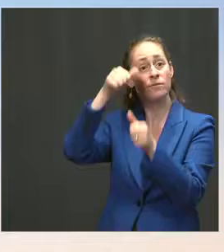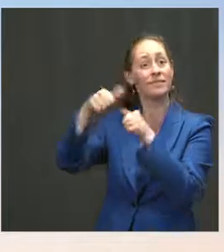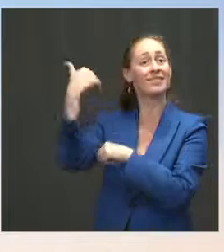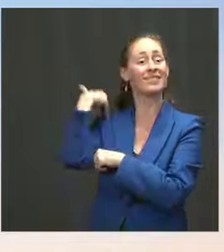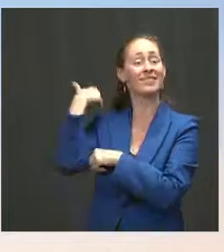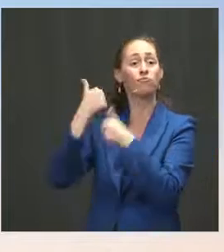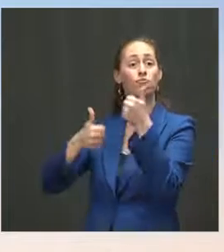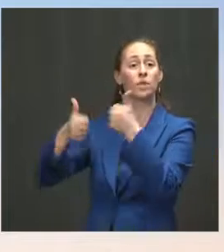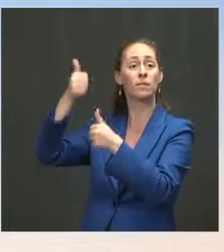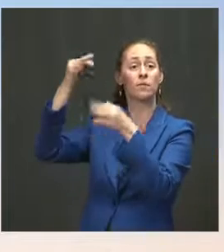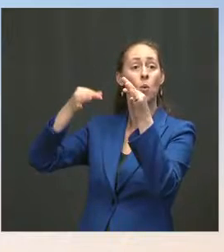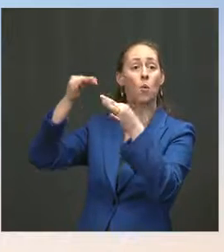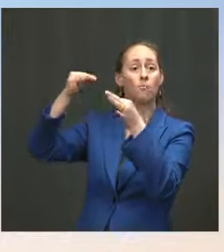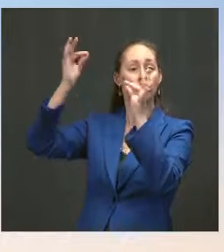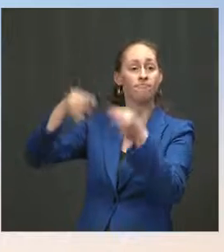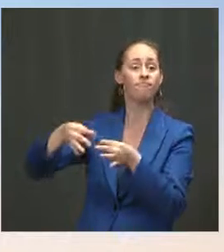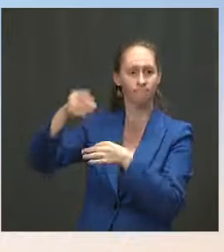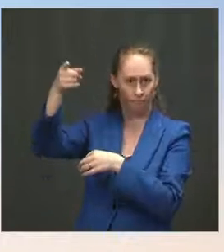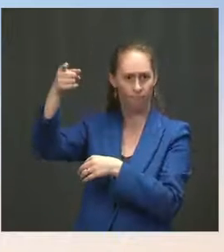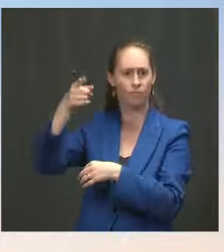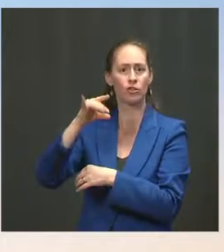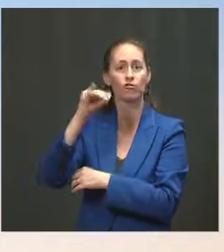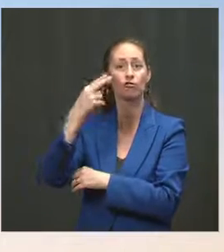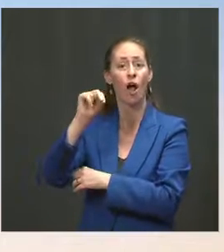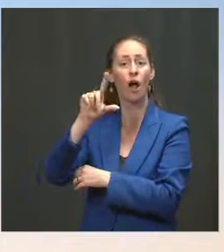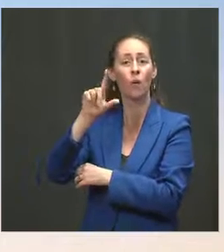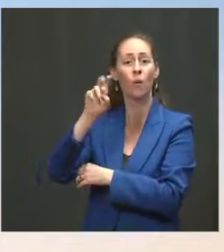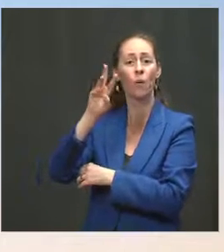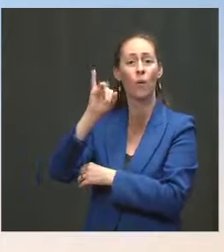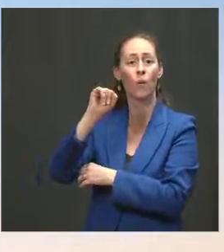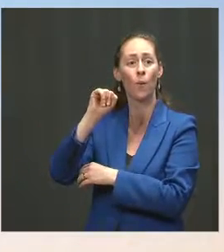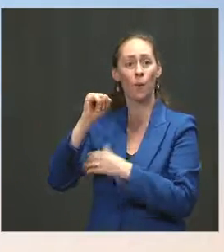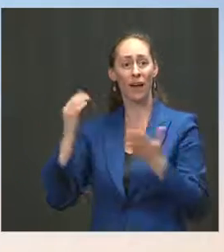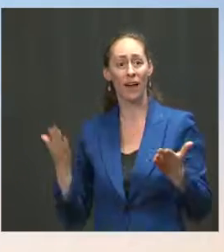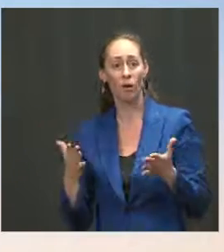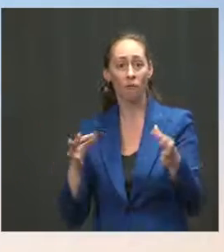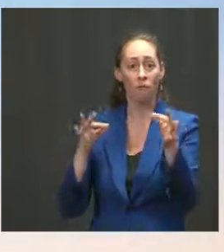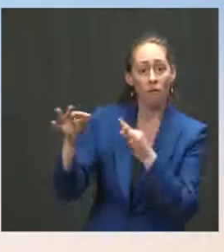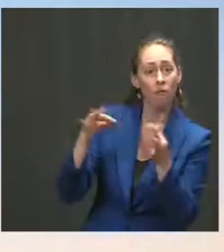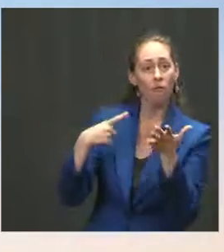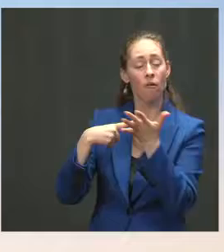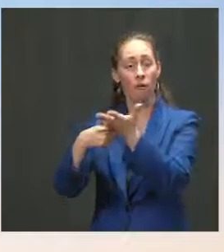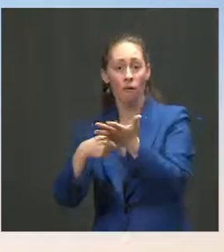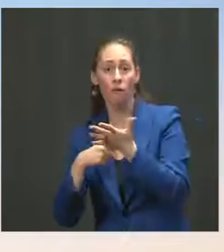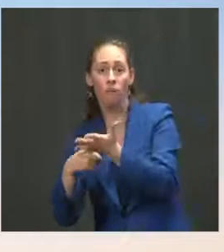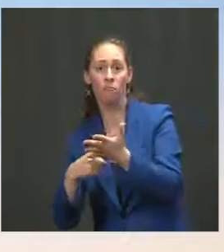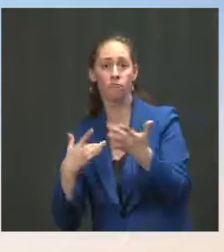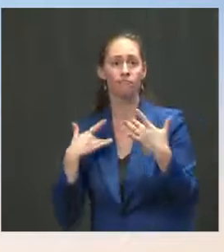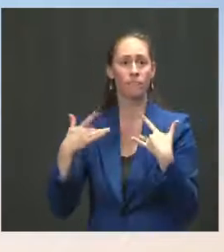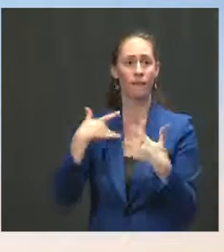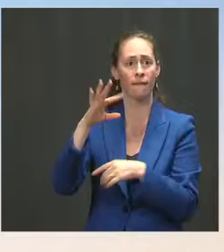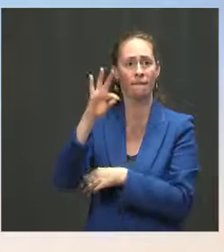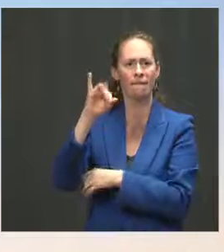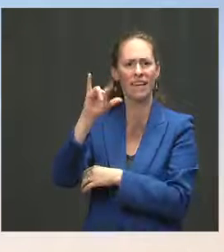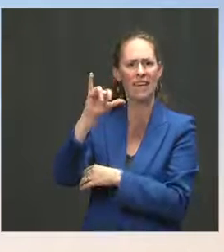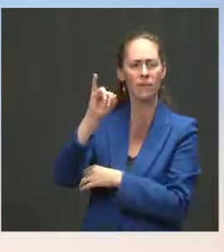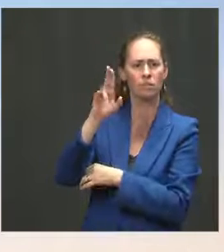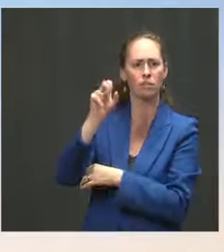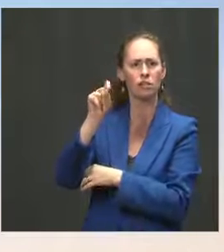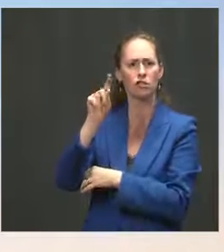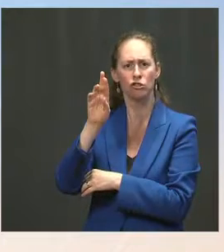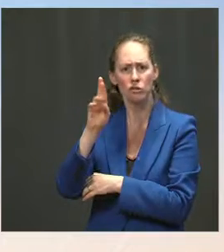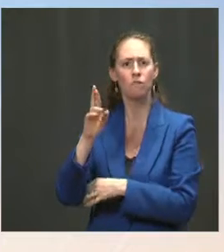president has stomped so much on the filibuster, speaking more than 300 times, but less than 50 when it comes to voting